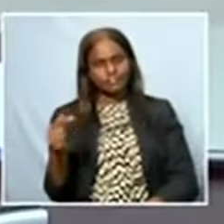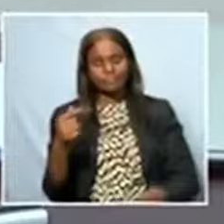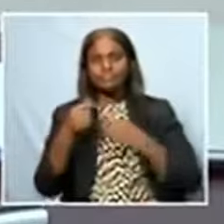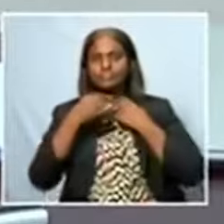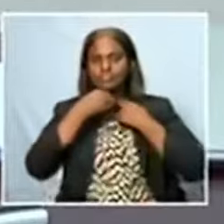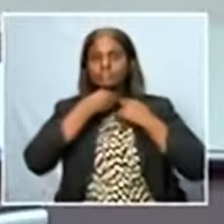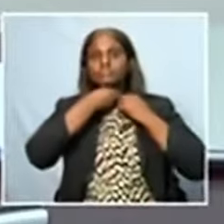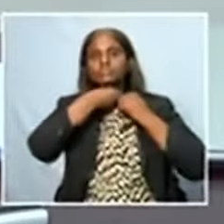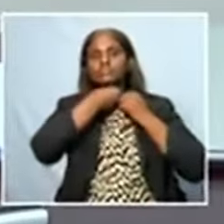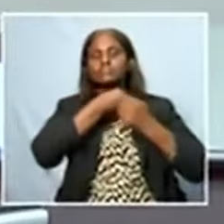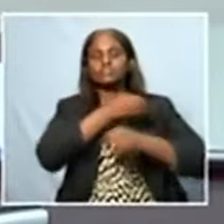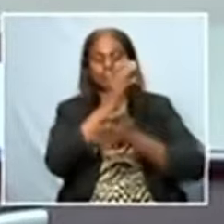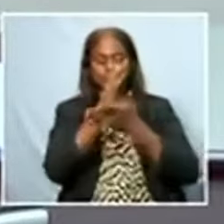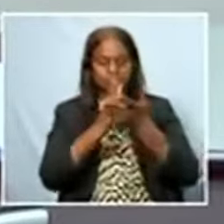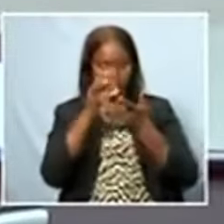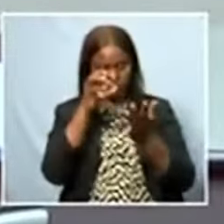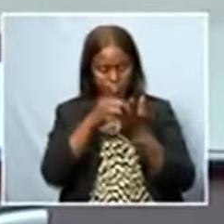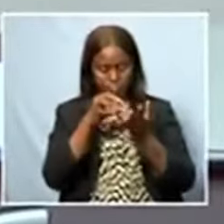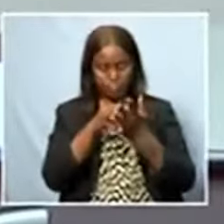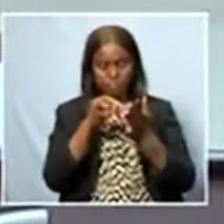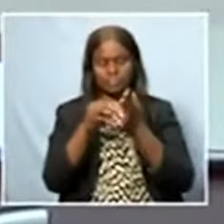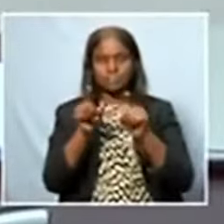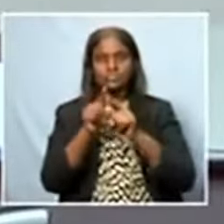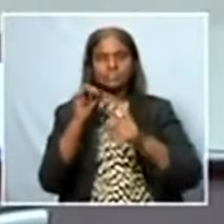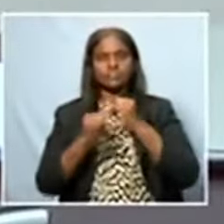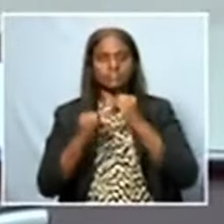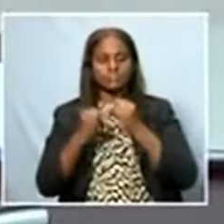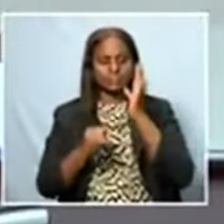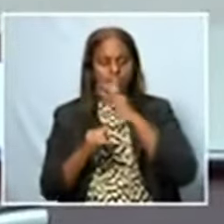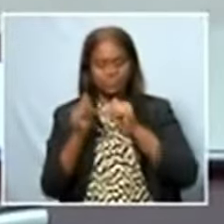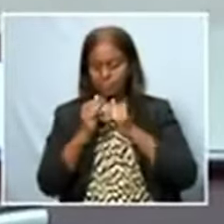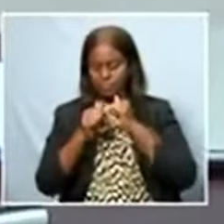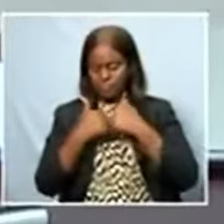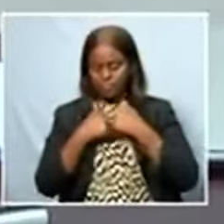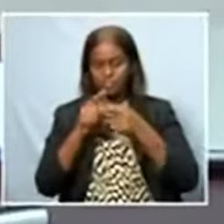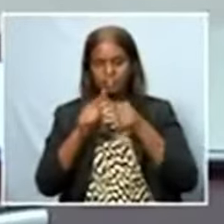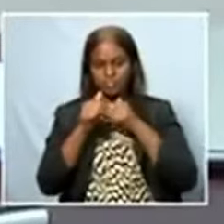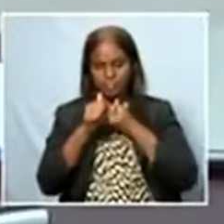And you have, in some cases, perishable goods expiring because